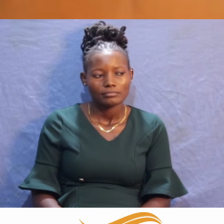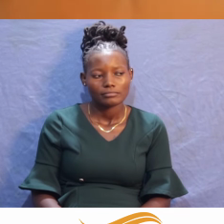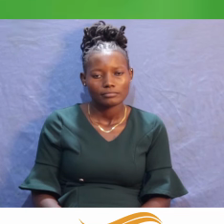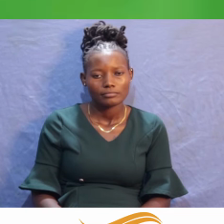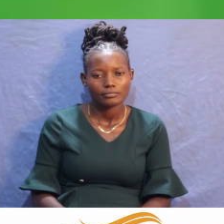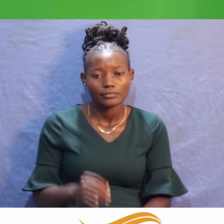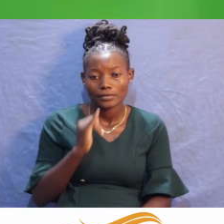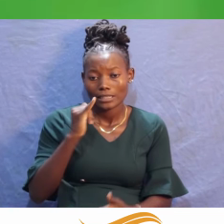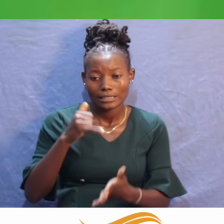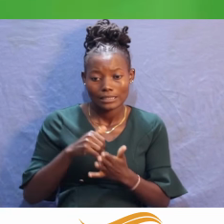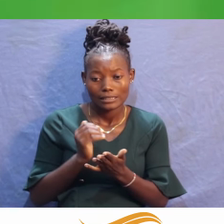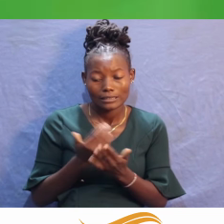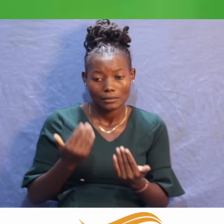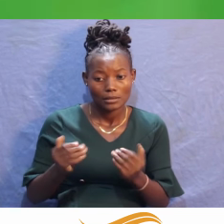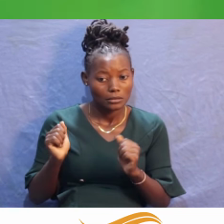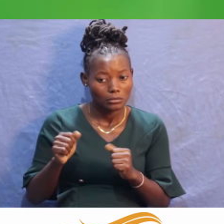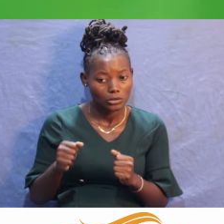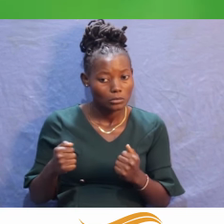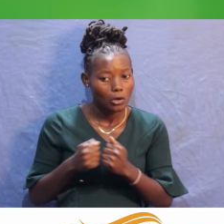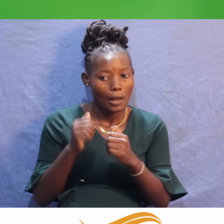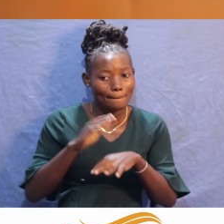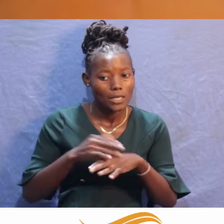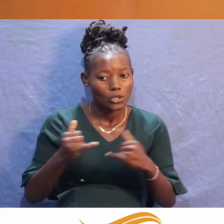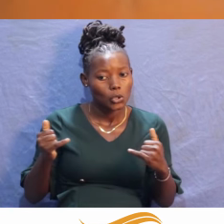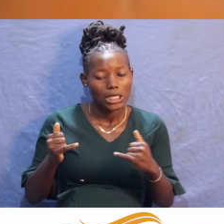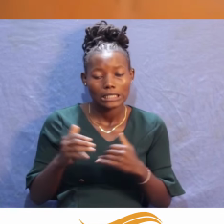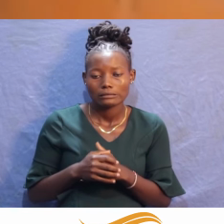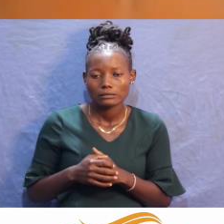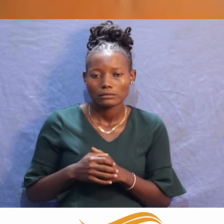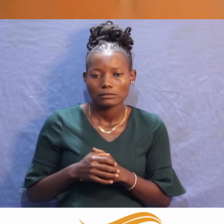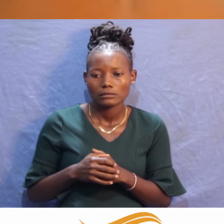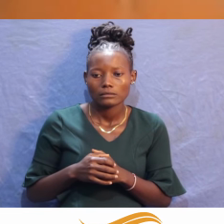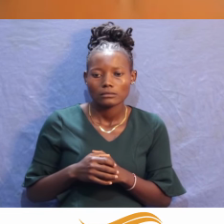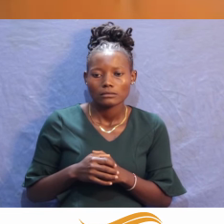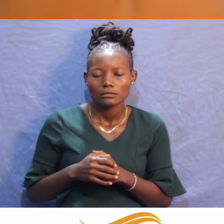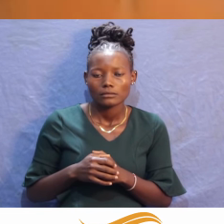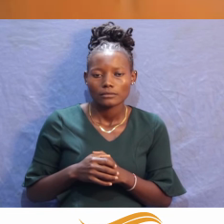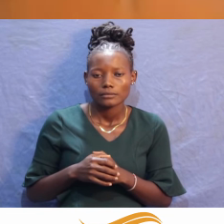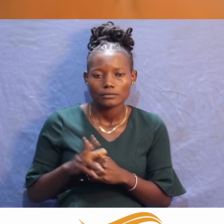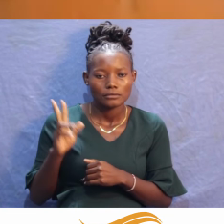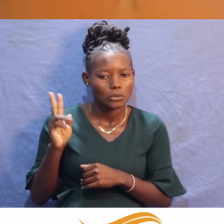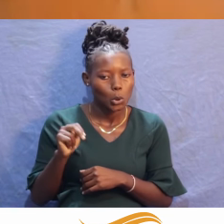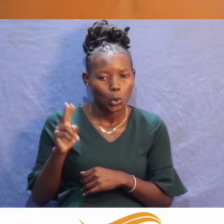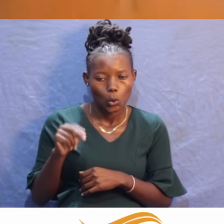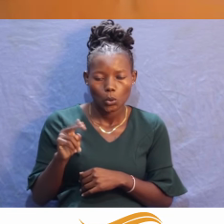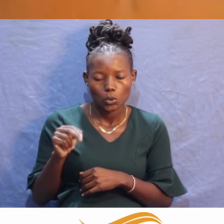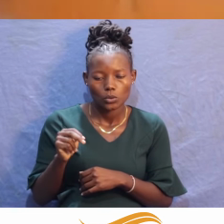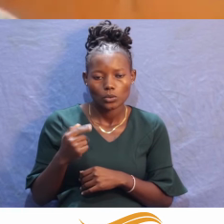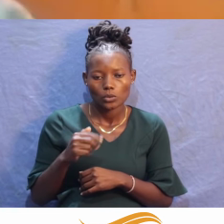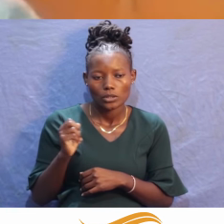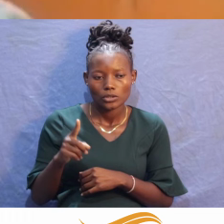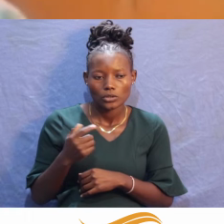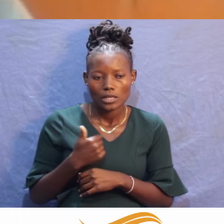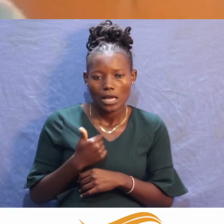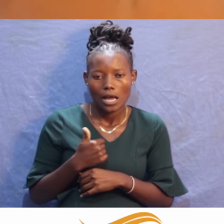Is it something that you can do online? No. Has to be There's physical. some people trying it, but you got to have a